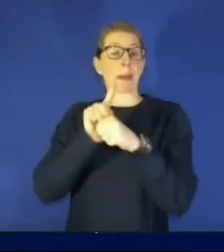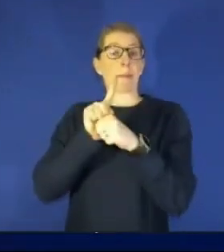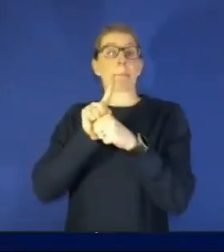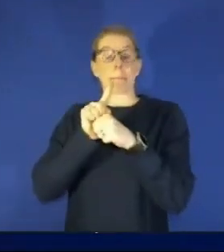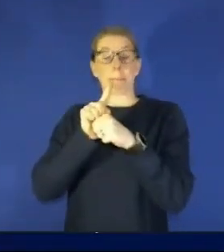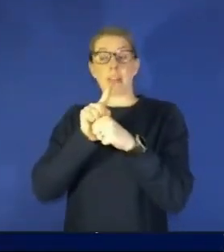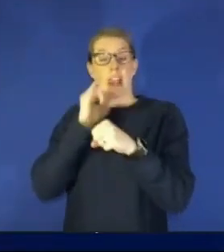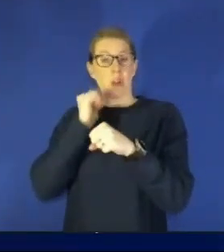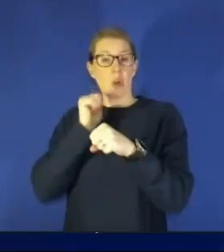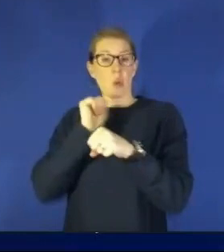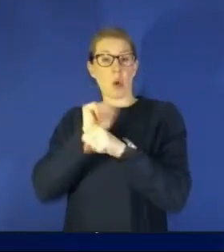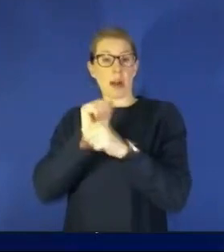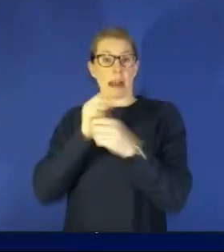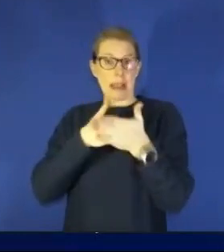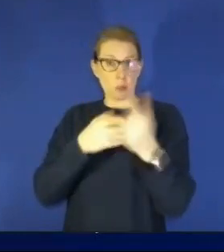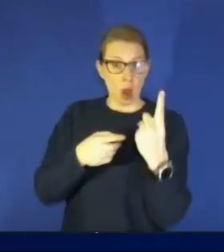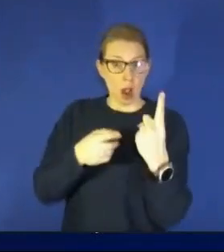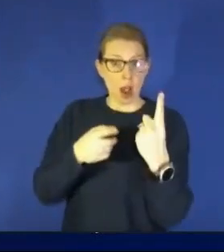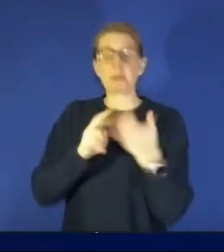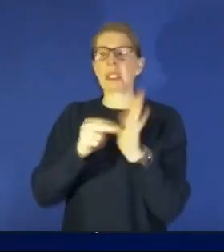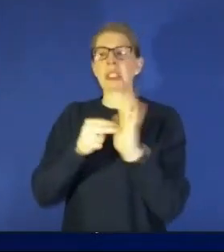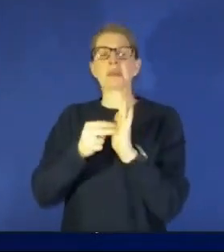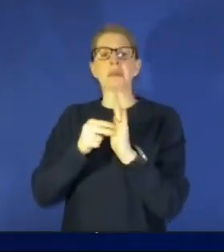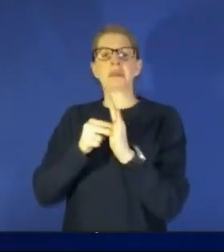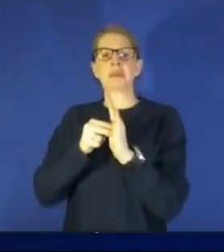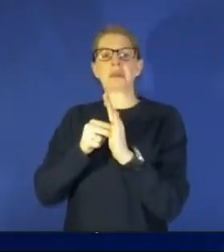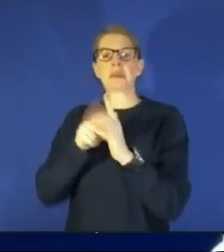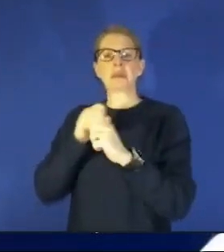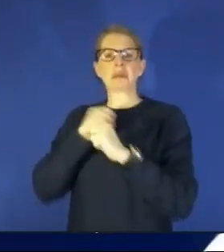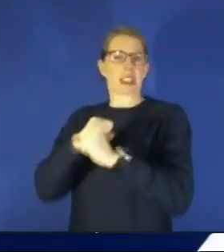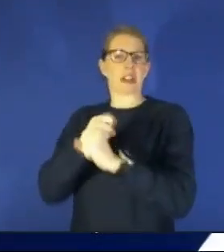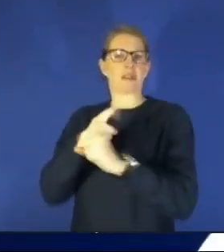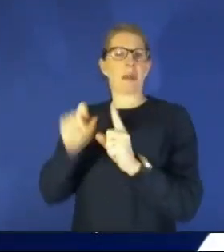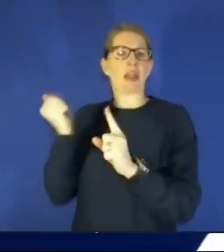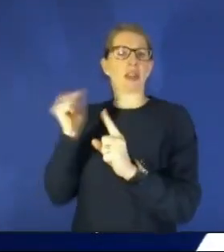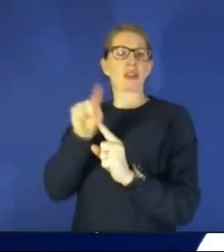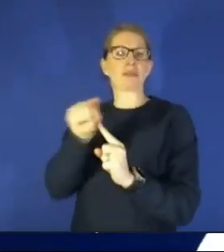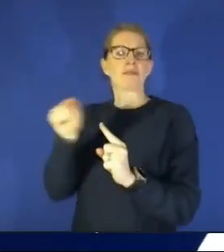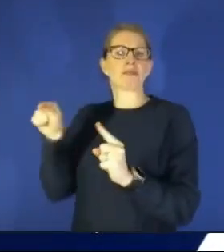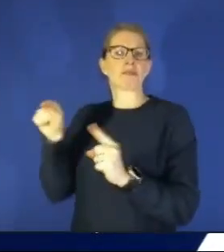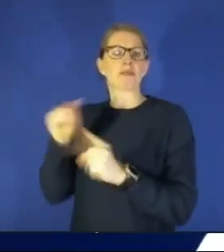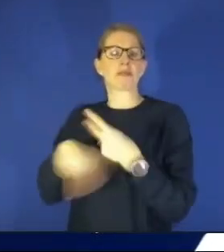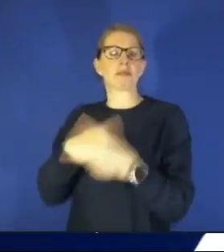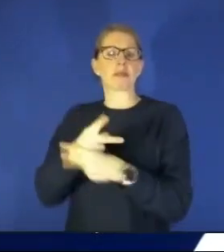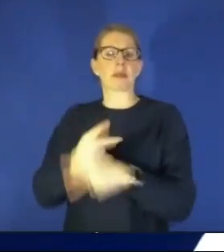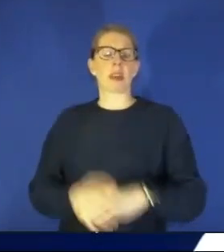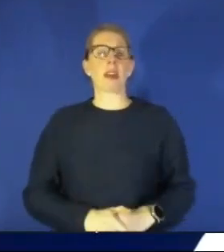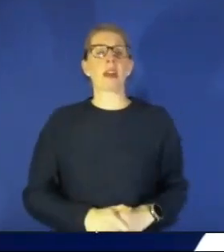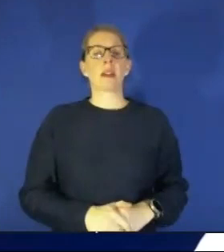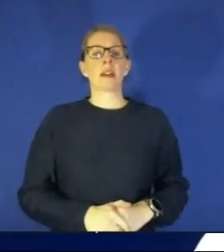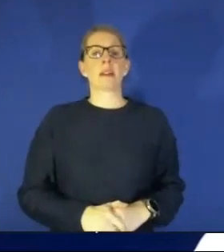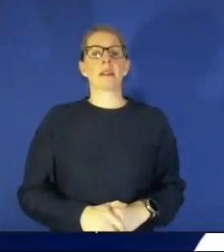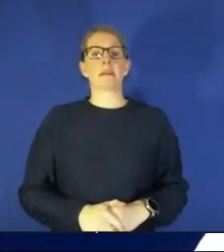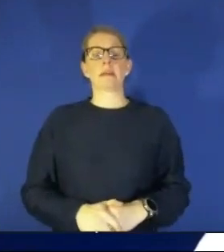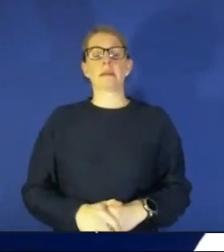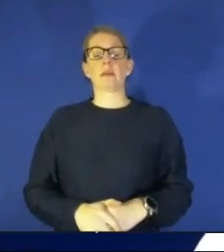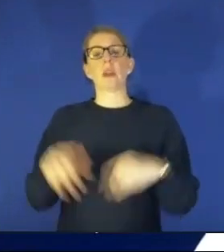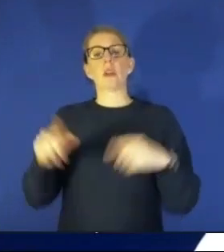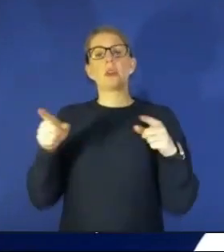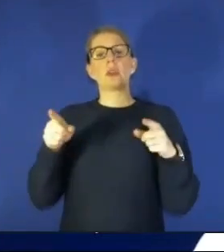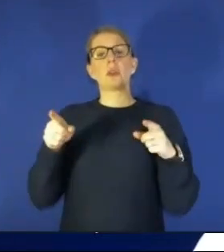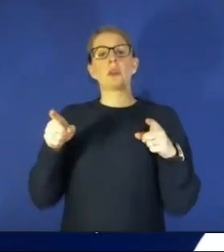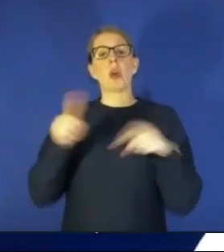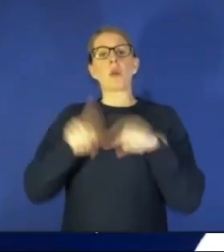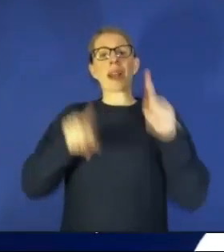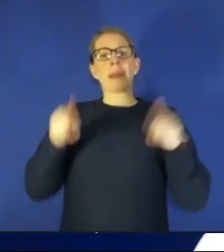one, you'll have really pretty good effectiveness against the other. And think about this. This is a study that used a randomized controlled trial, and how much